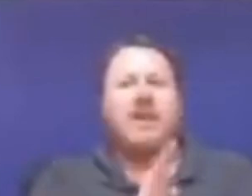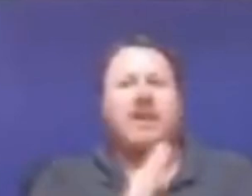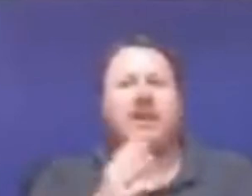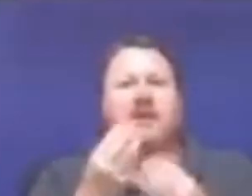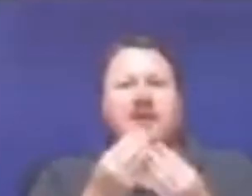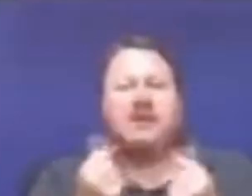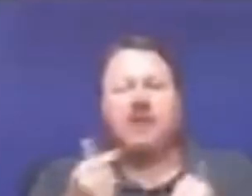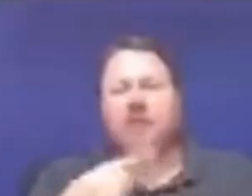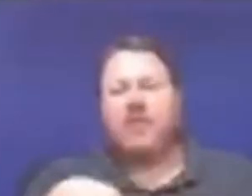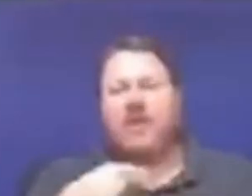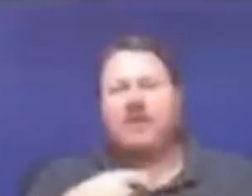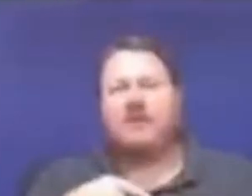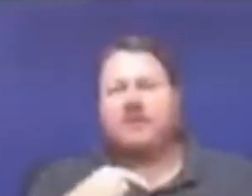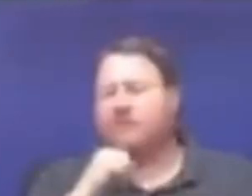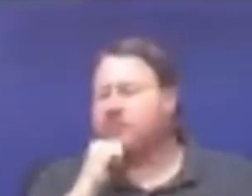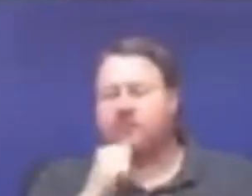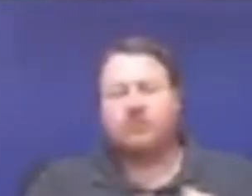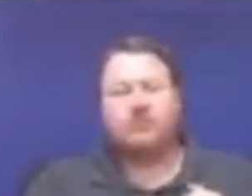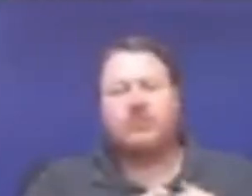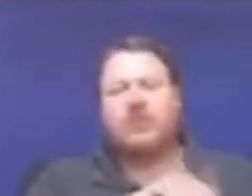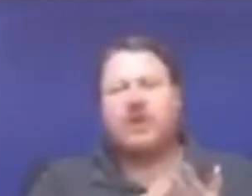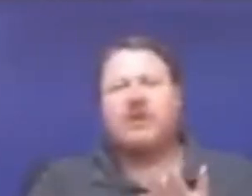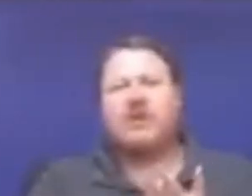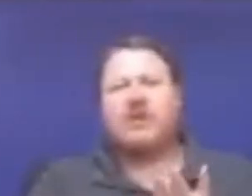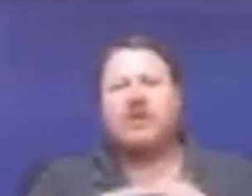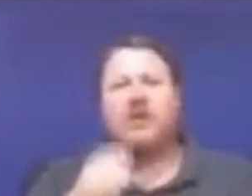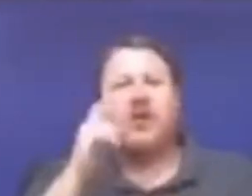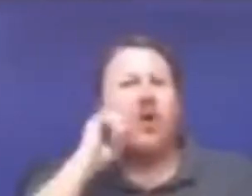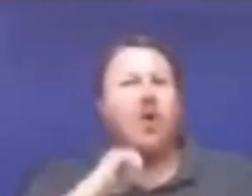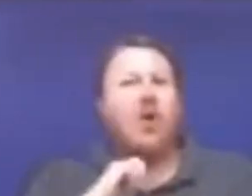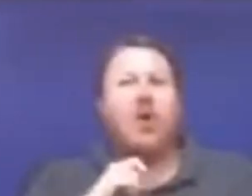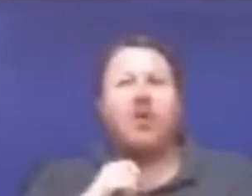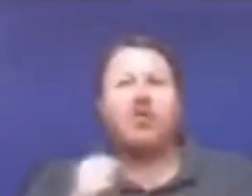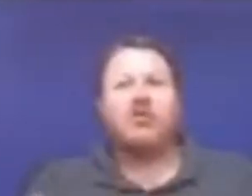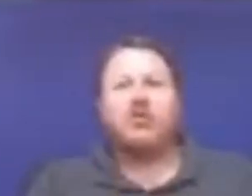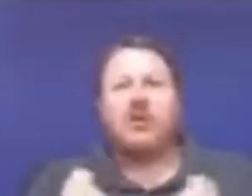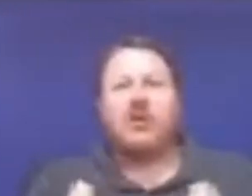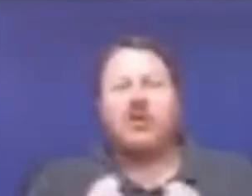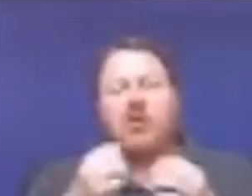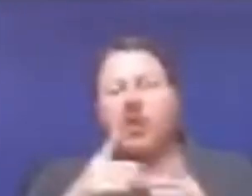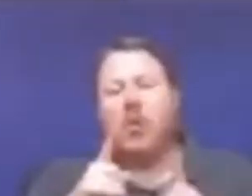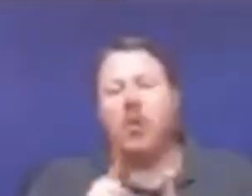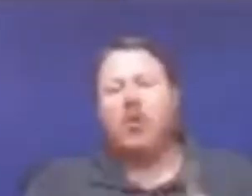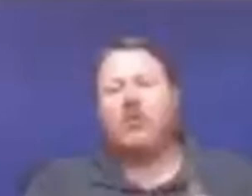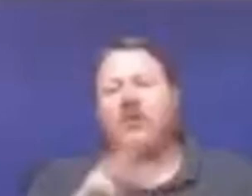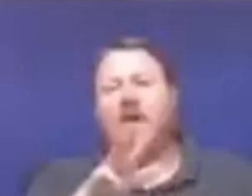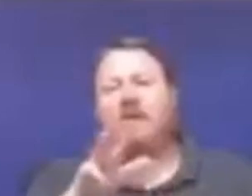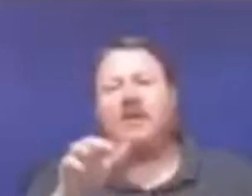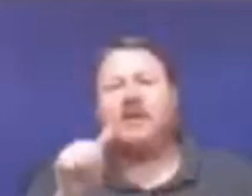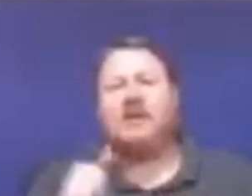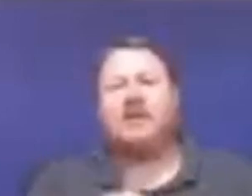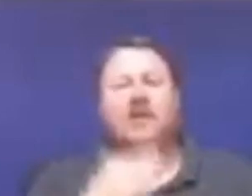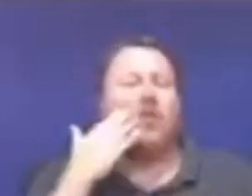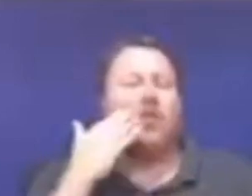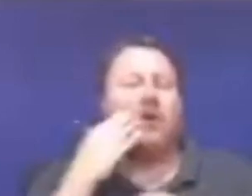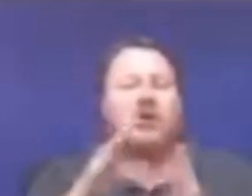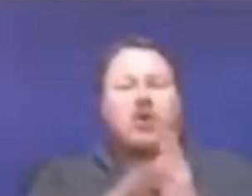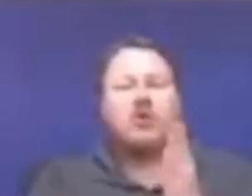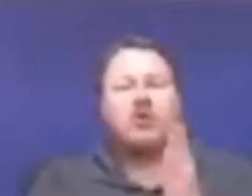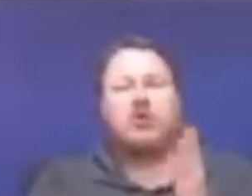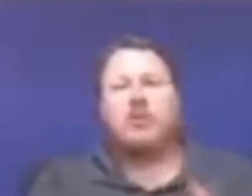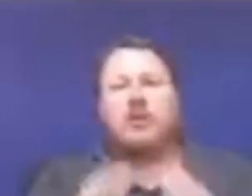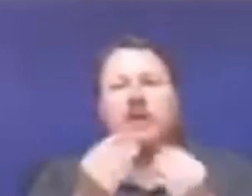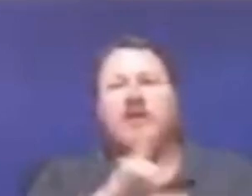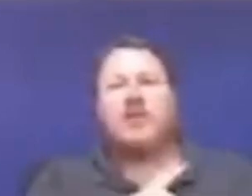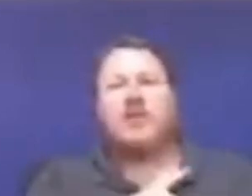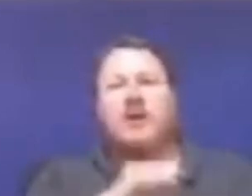haven't had a chance now to talk about it. It's an old struggle that they lost in 1996 when we adopted the Constitution. That's why